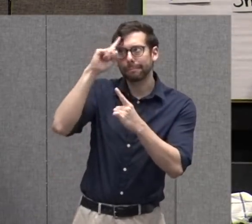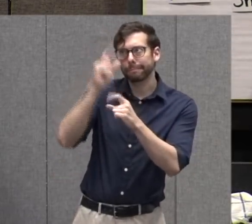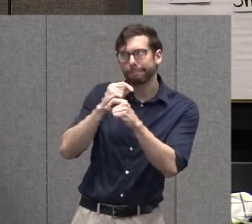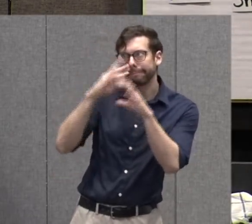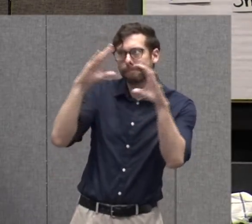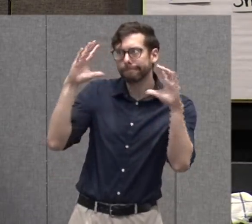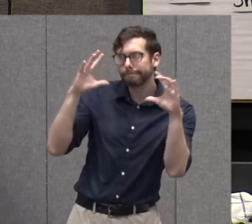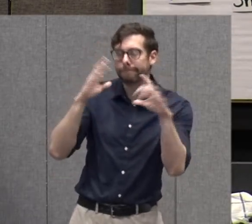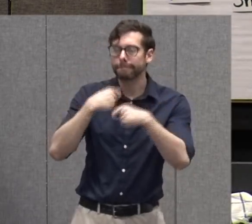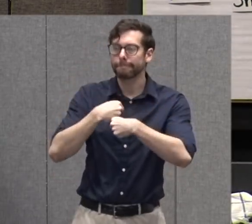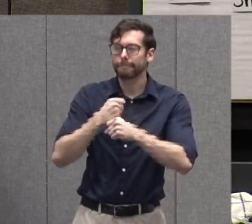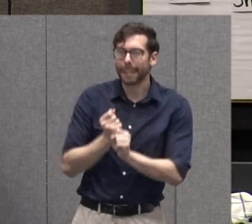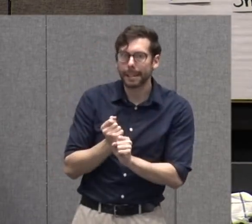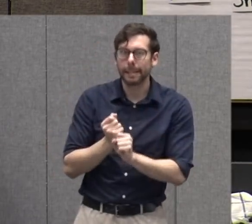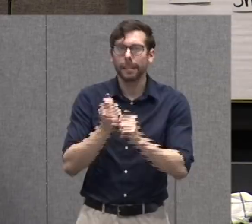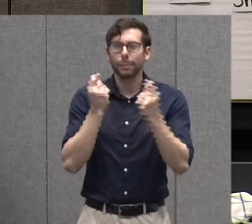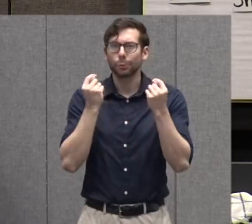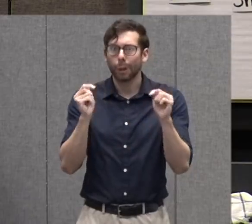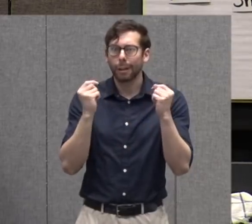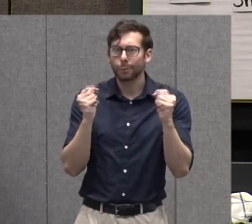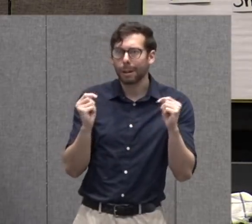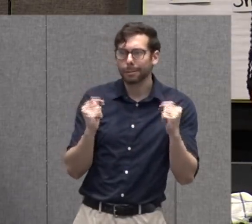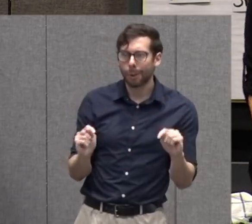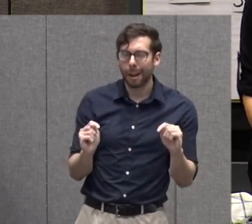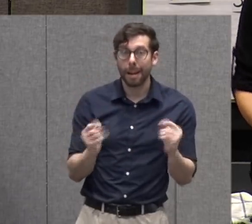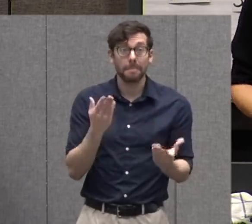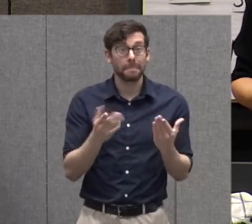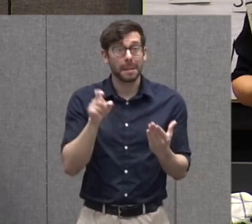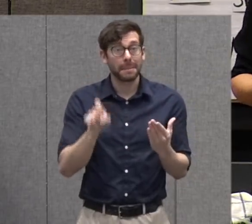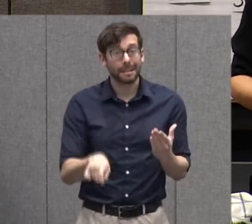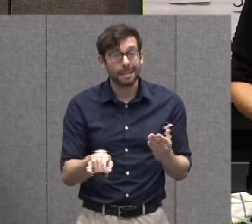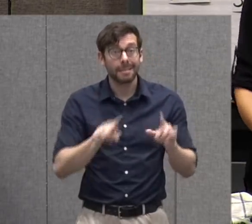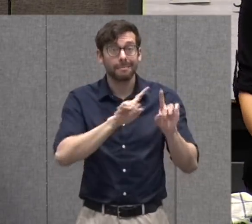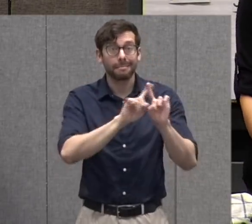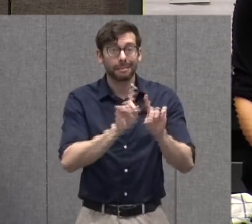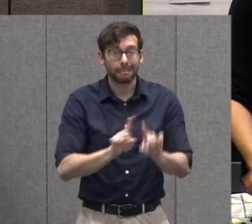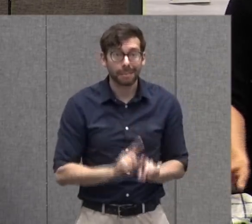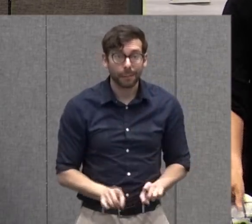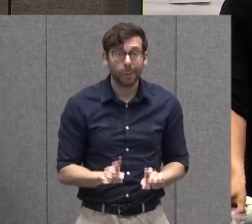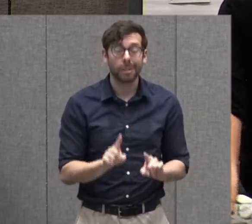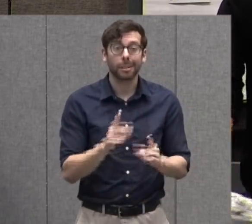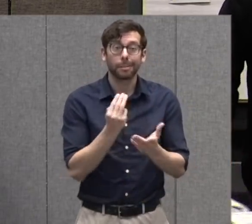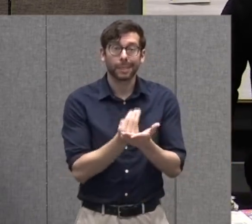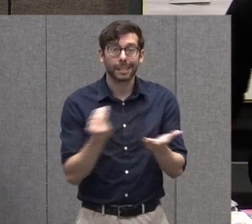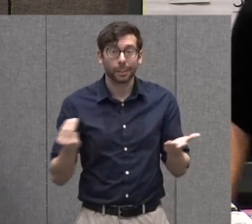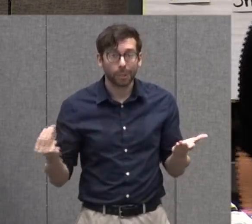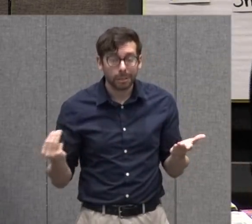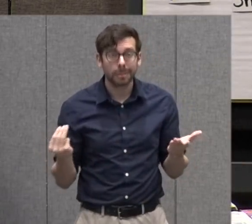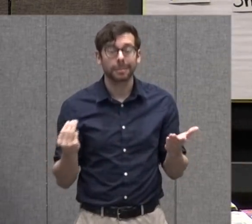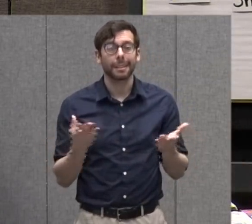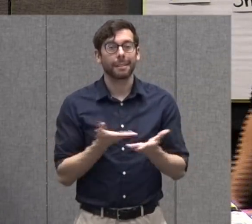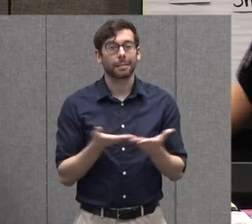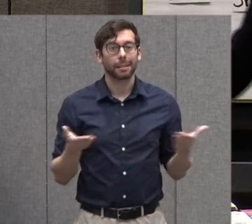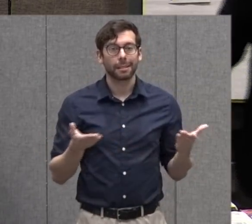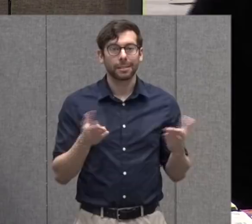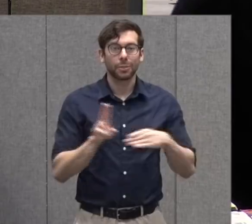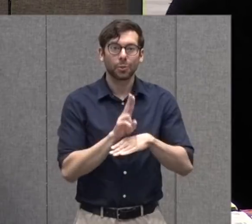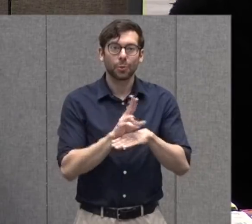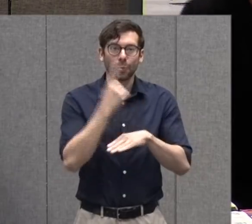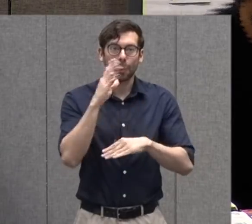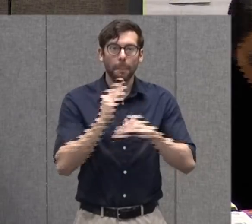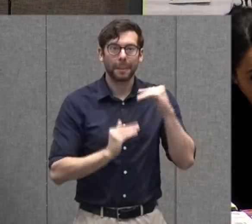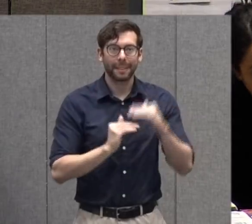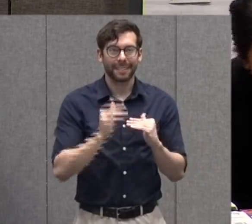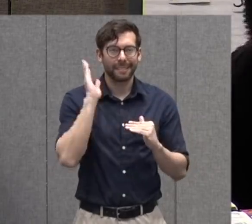try it out. Maybe we need different materials, different things we're going to build with. So let me show you what I made for my